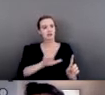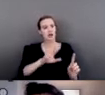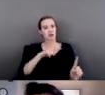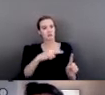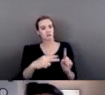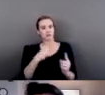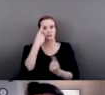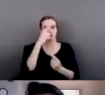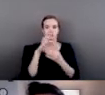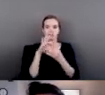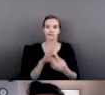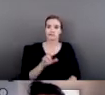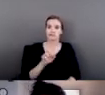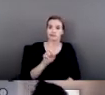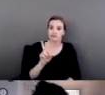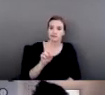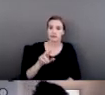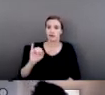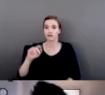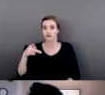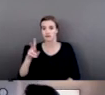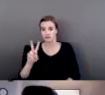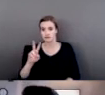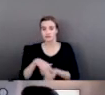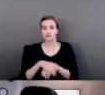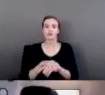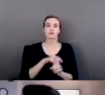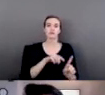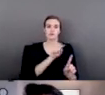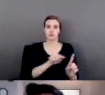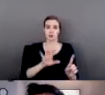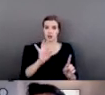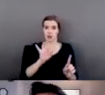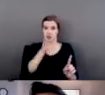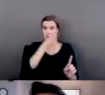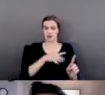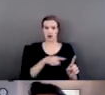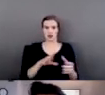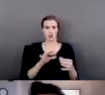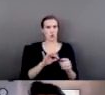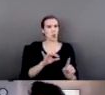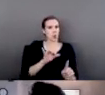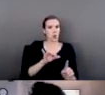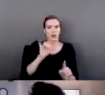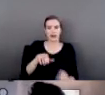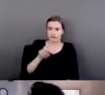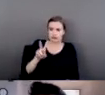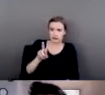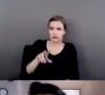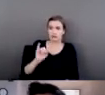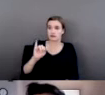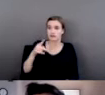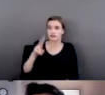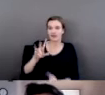and domestic violence. And they had said that they believe that it was a disease of the outside people and that it